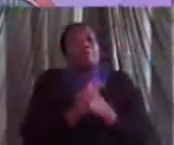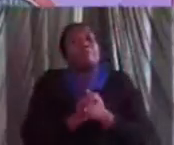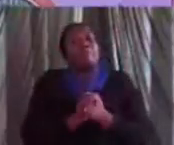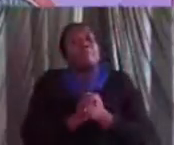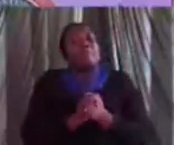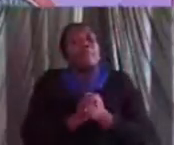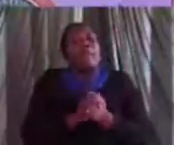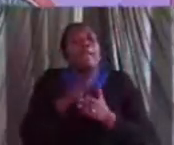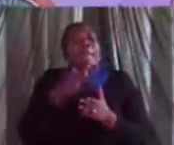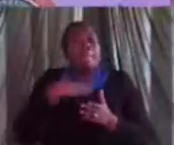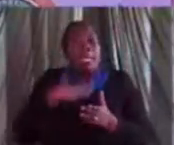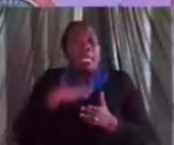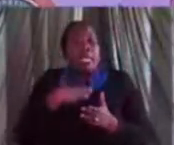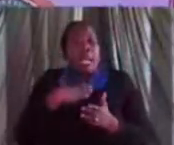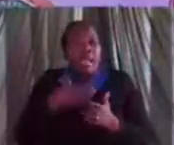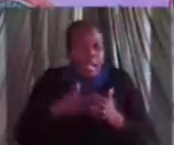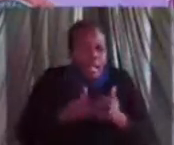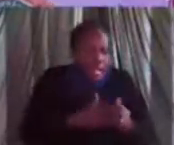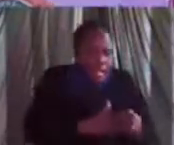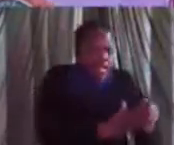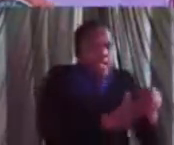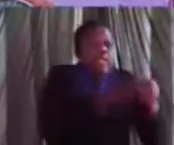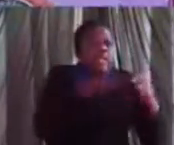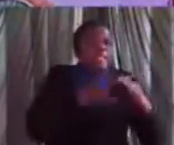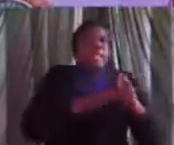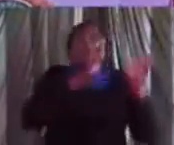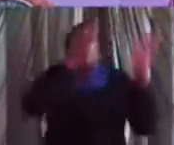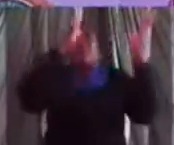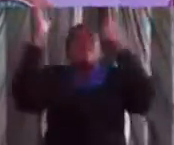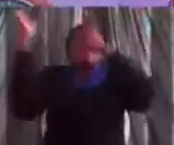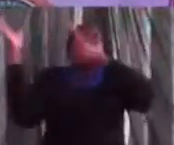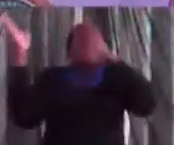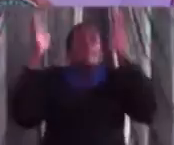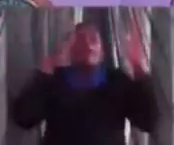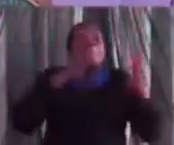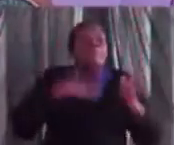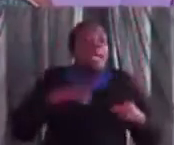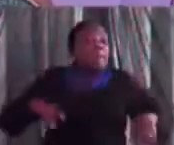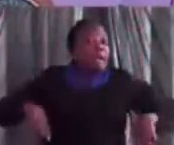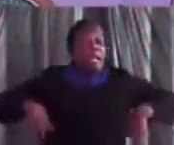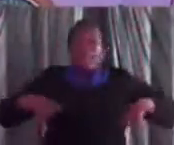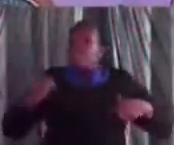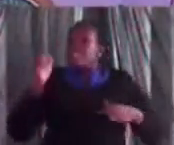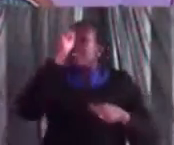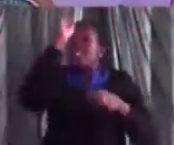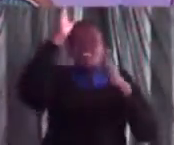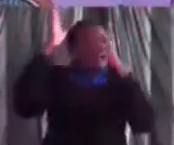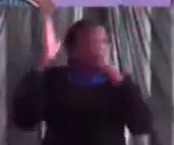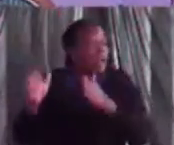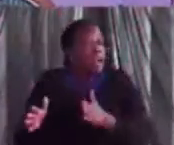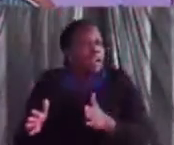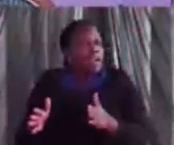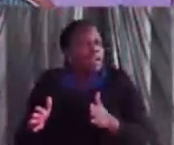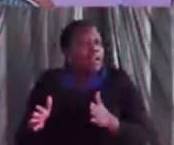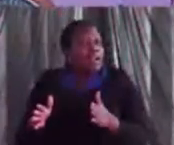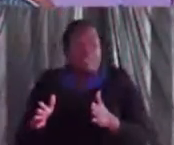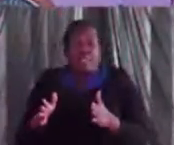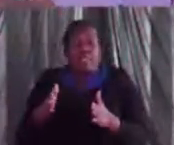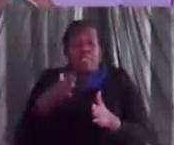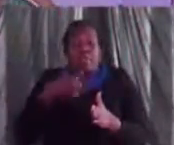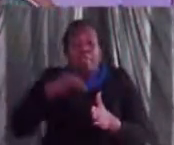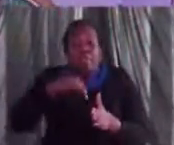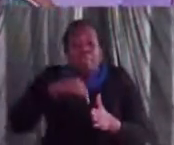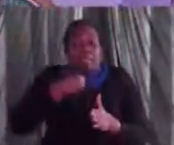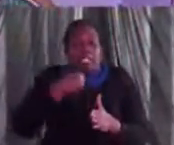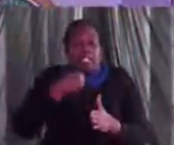I mentor in the air. I am a living teacher. That's why you find me shouting all over, and I